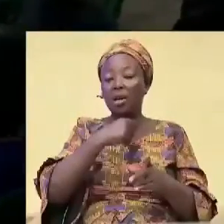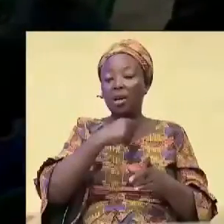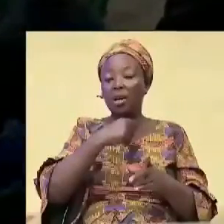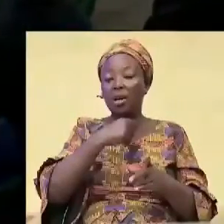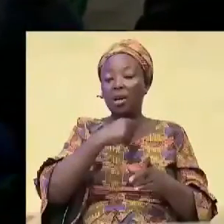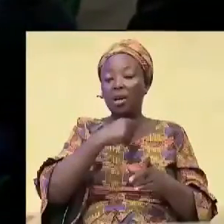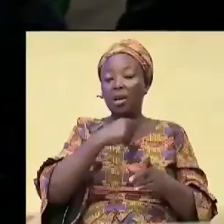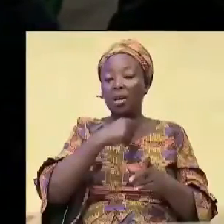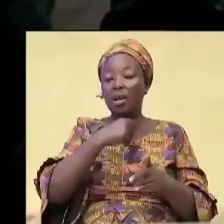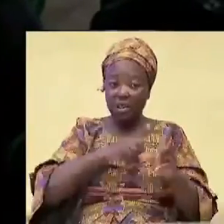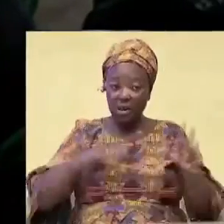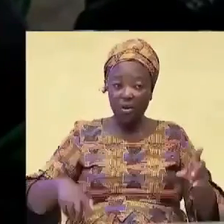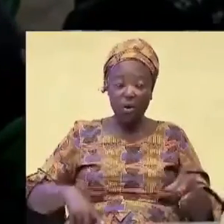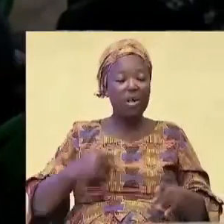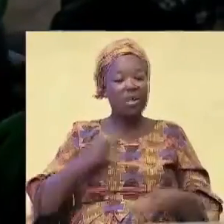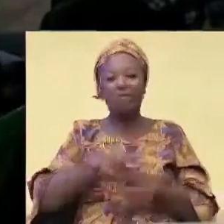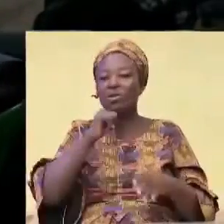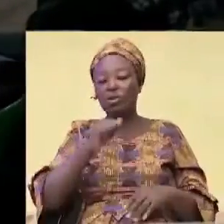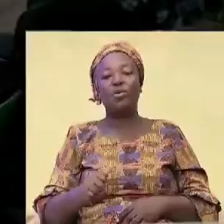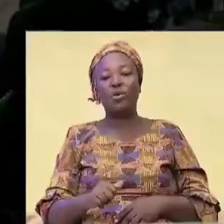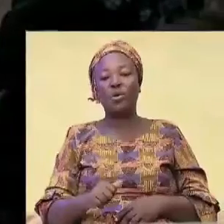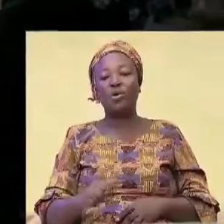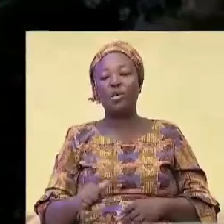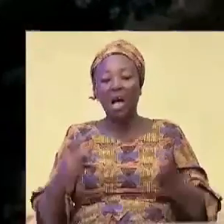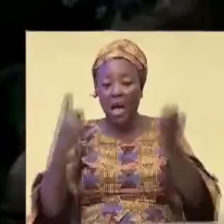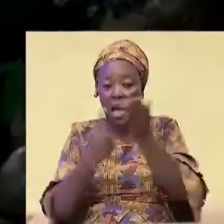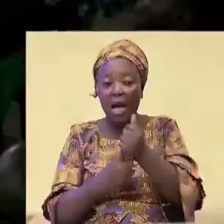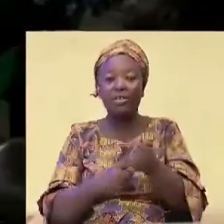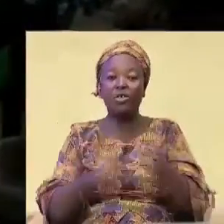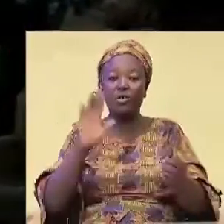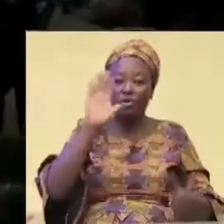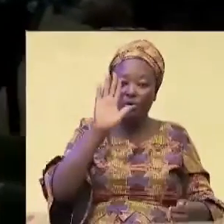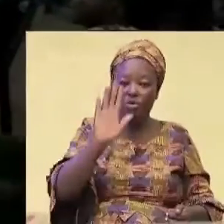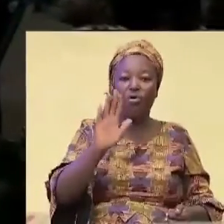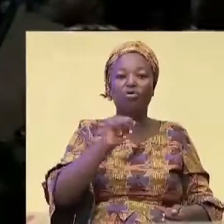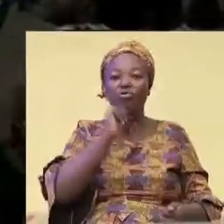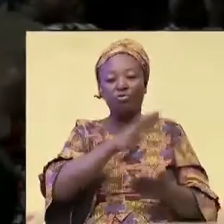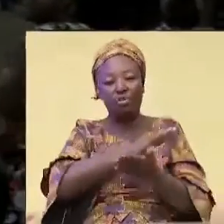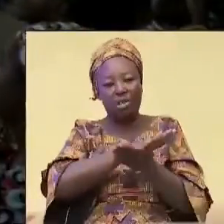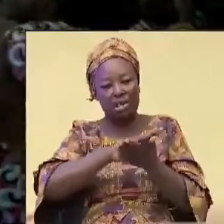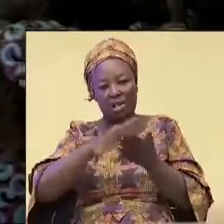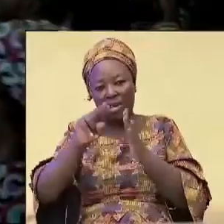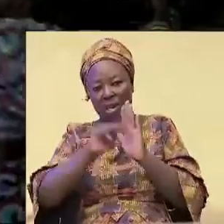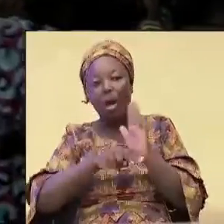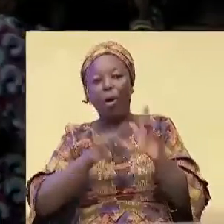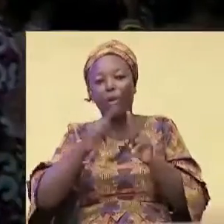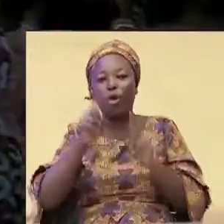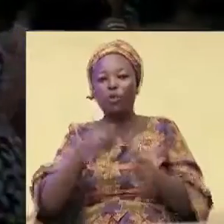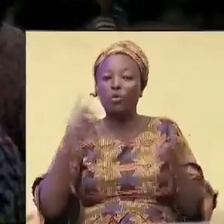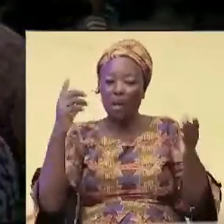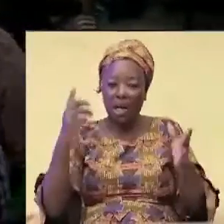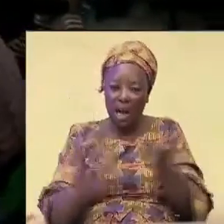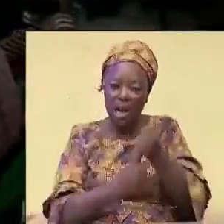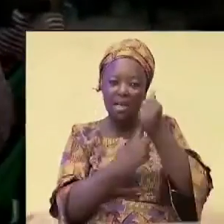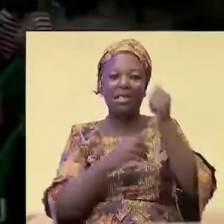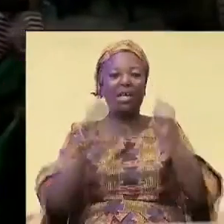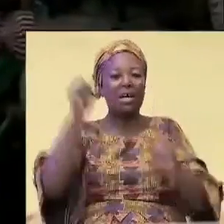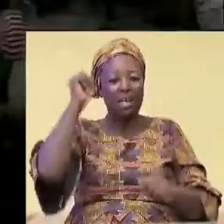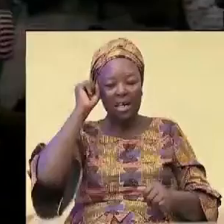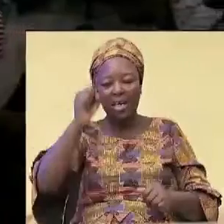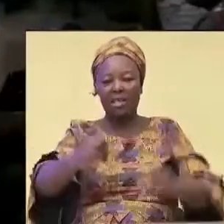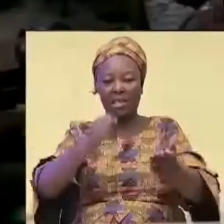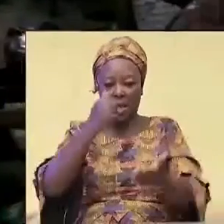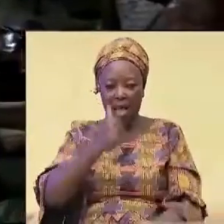the Lord, he doesn't catch your uncleanness. You catch his health. You